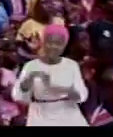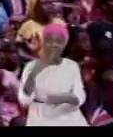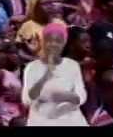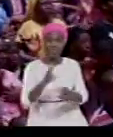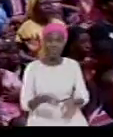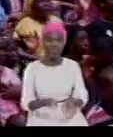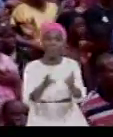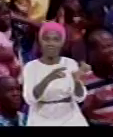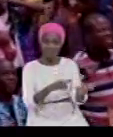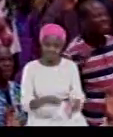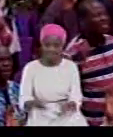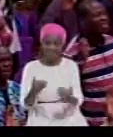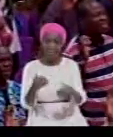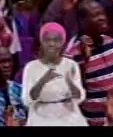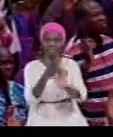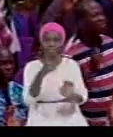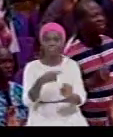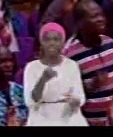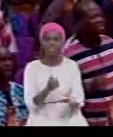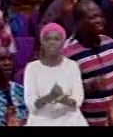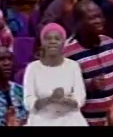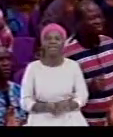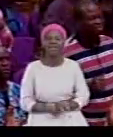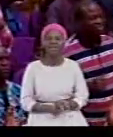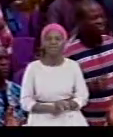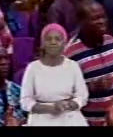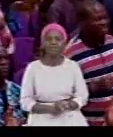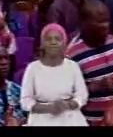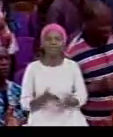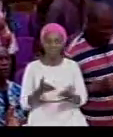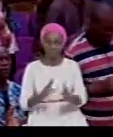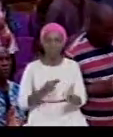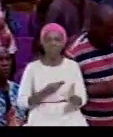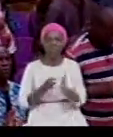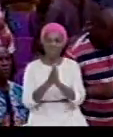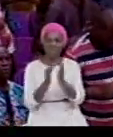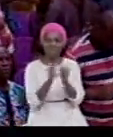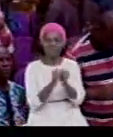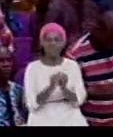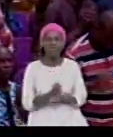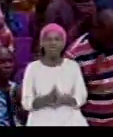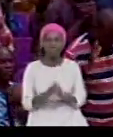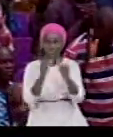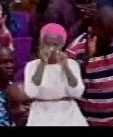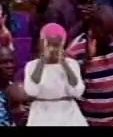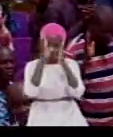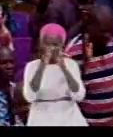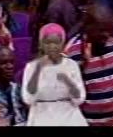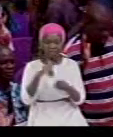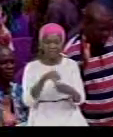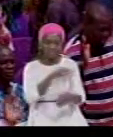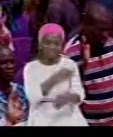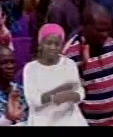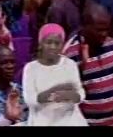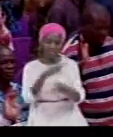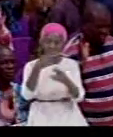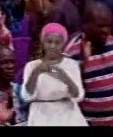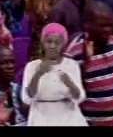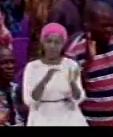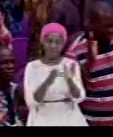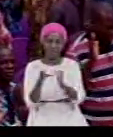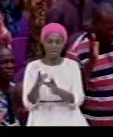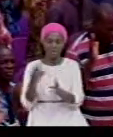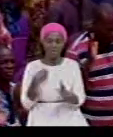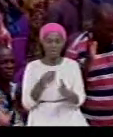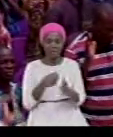in Jesus' name. Let's pray together. Father, in the mighty name of Jesus,